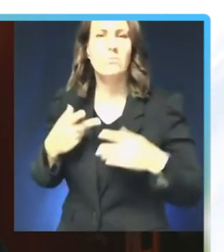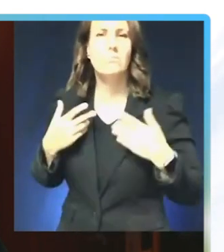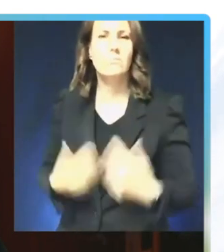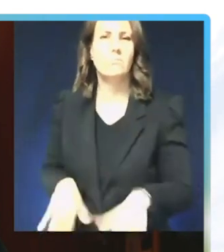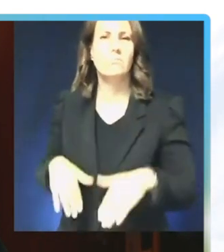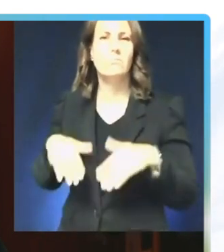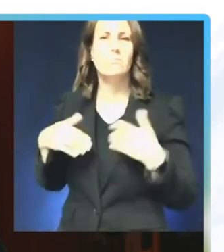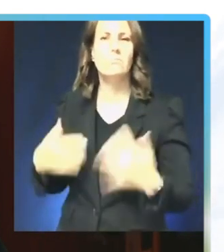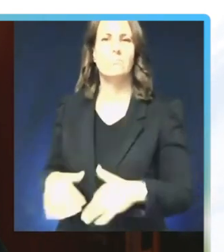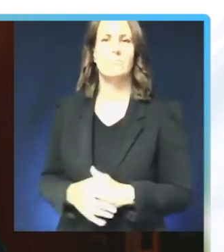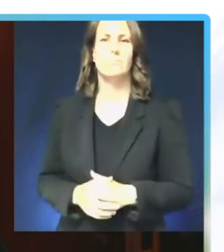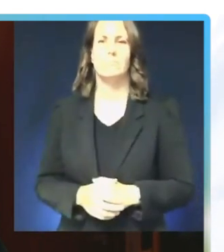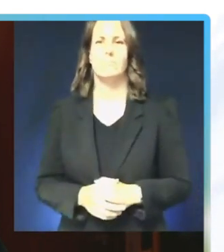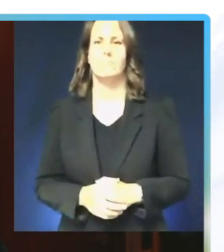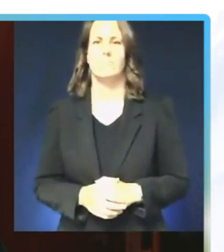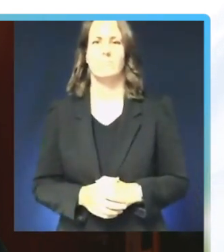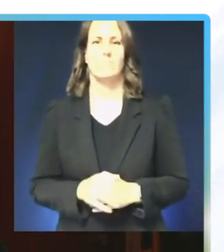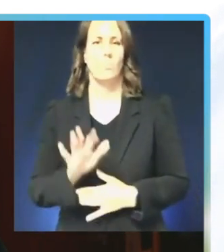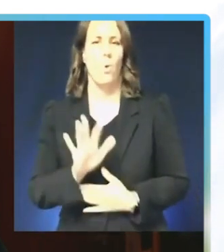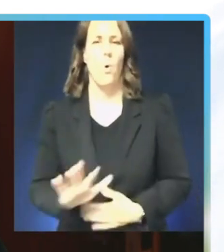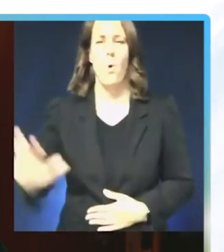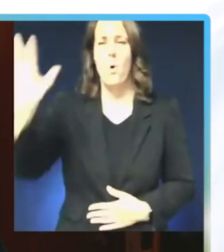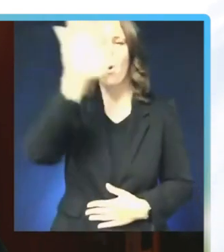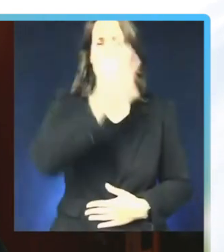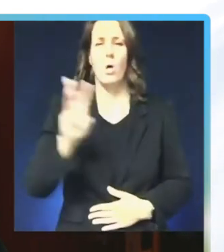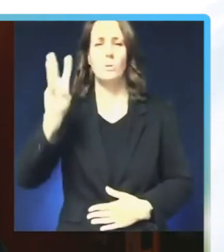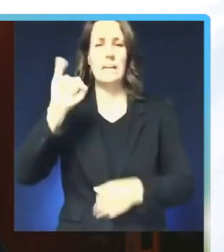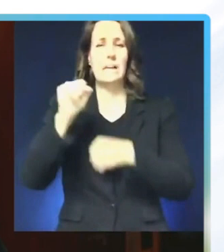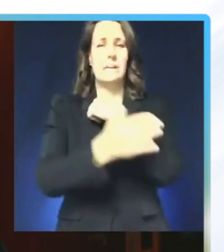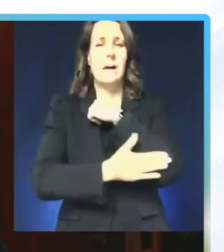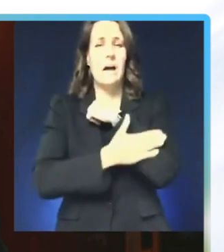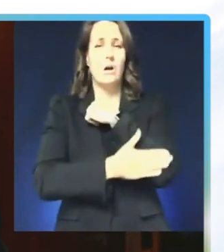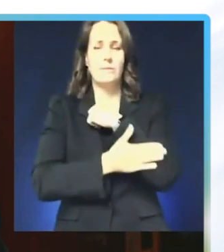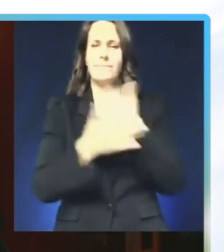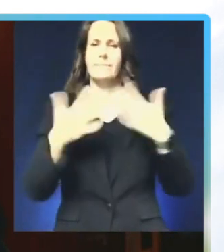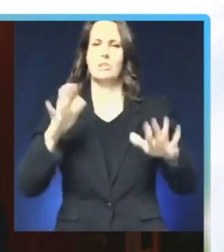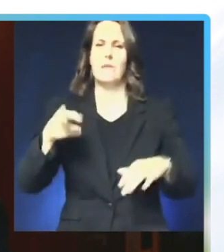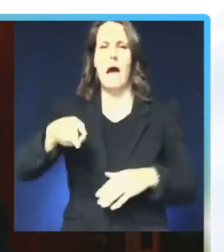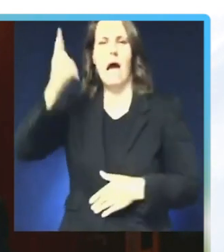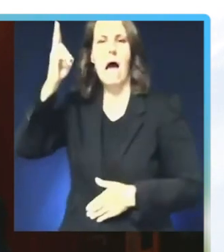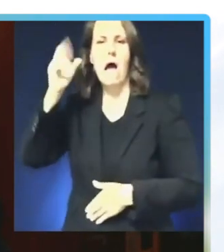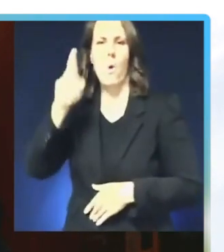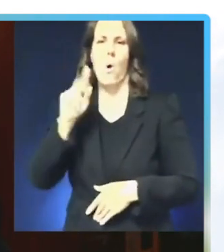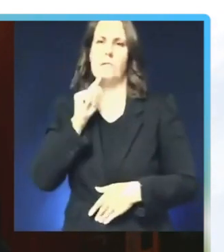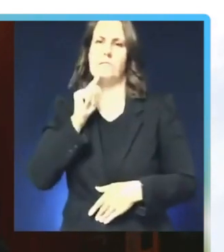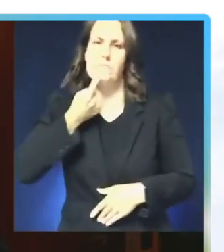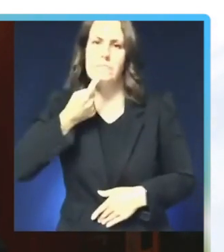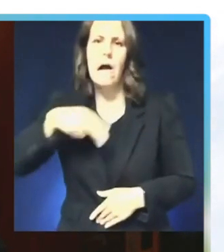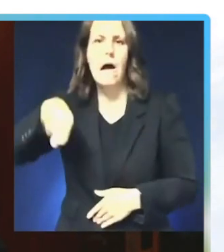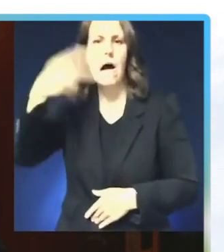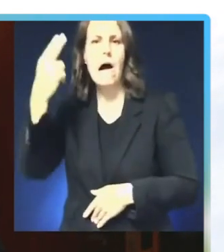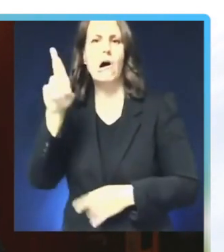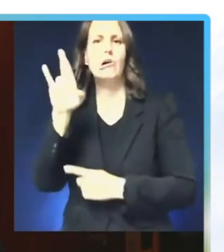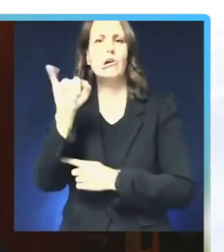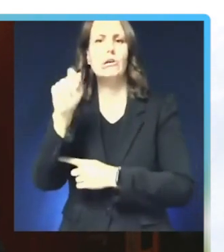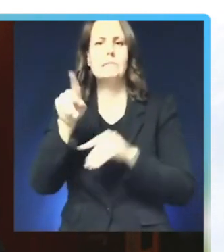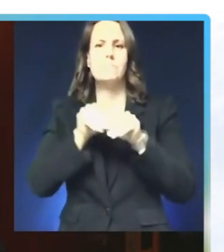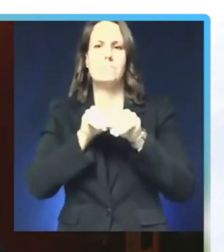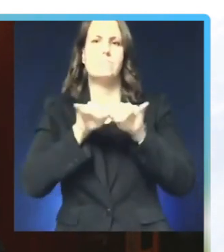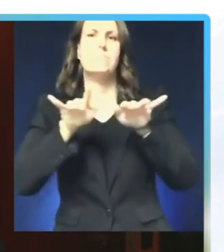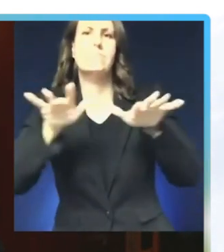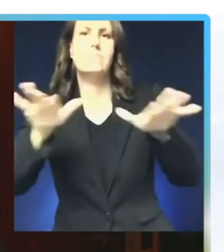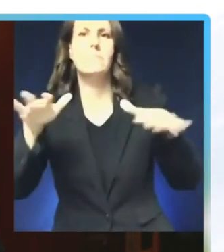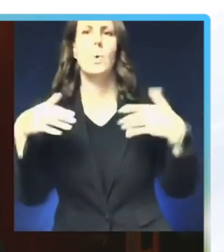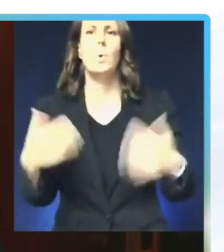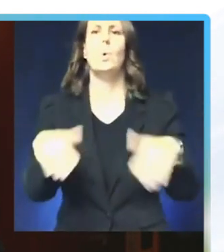activity, and our health care providers are preparing for the worst. Folks, this Delta variant is no joke. It